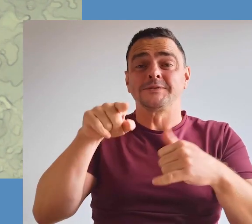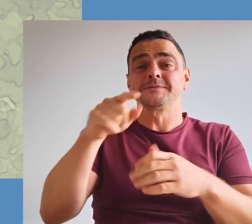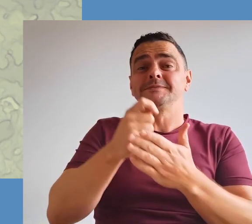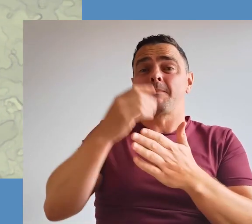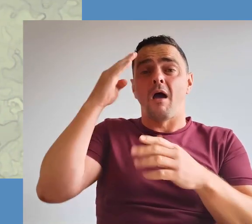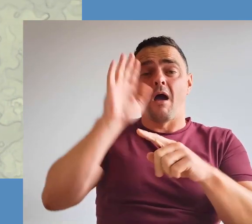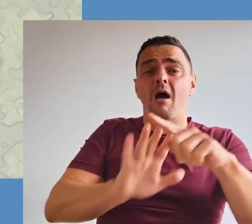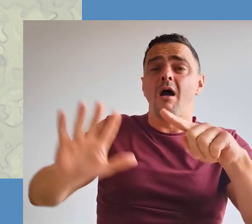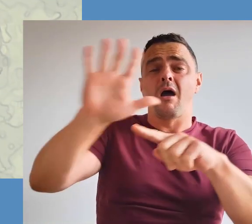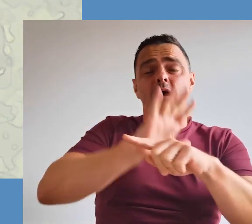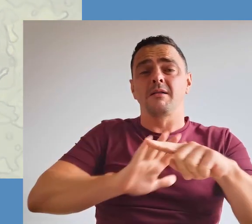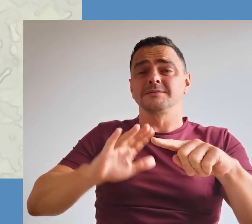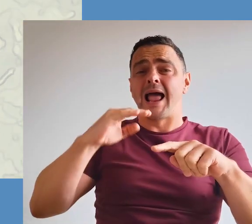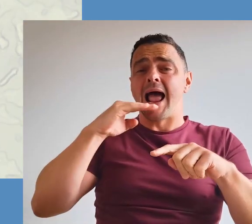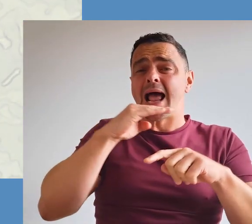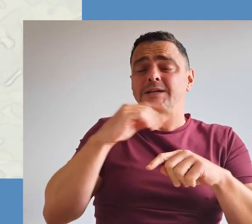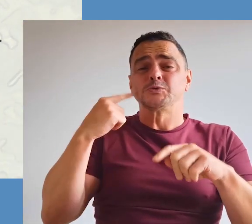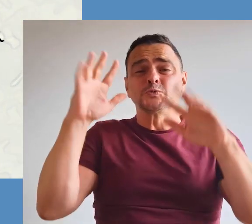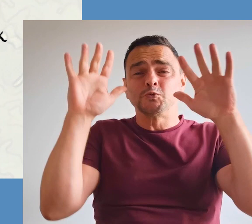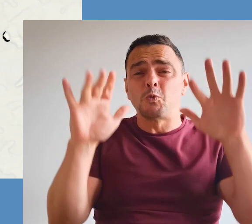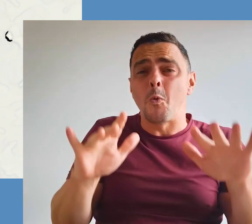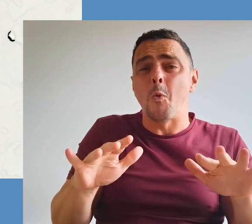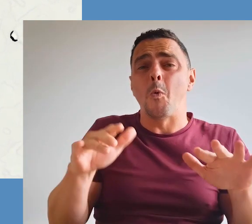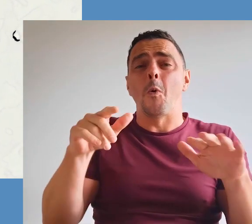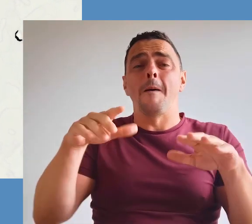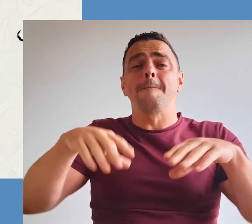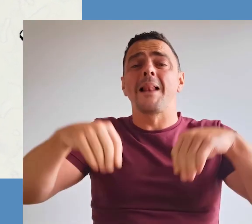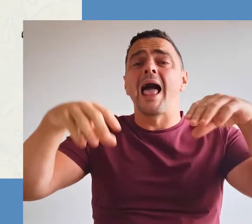snow. Plants disappeared, and the